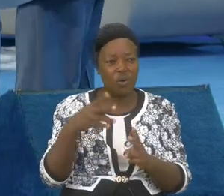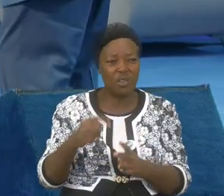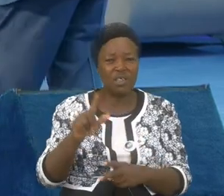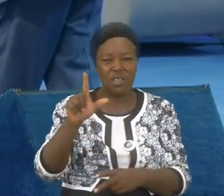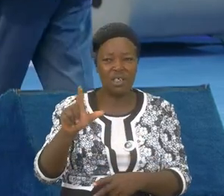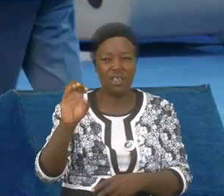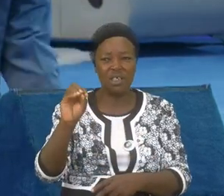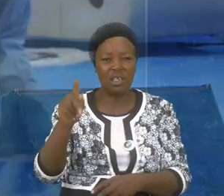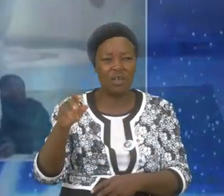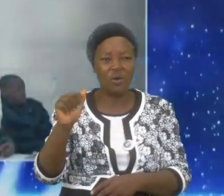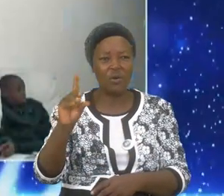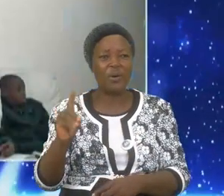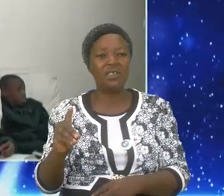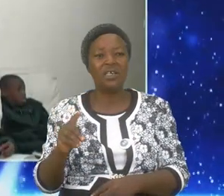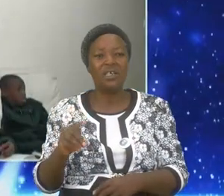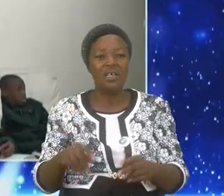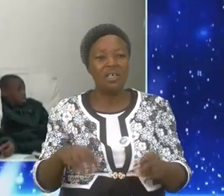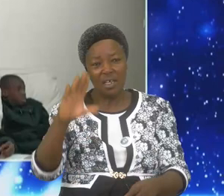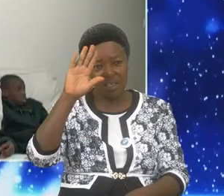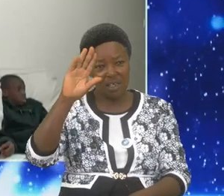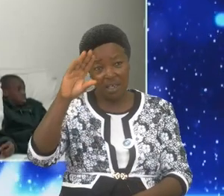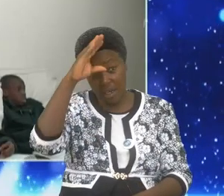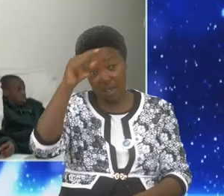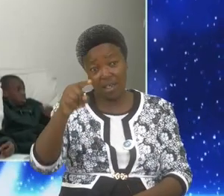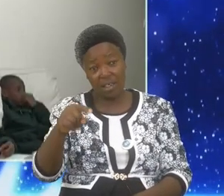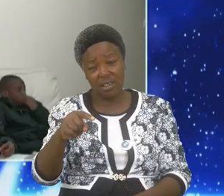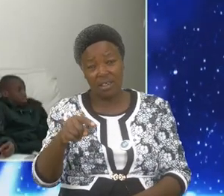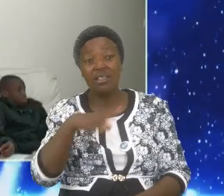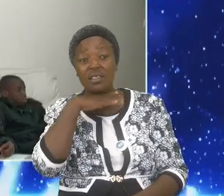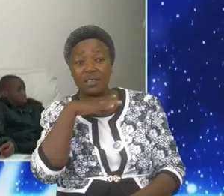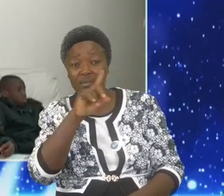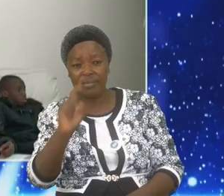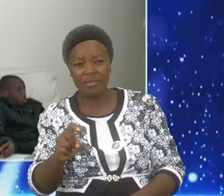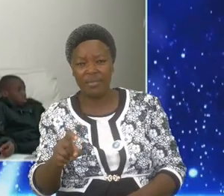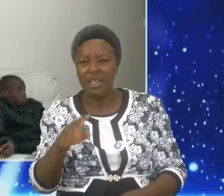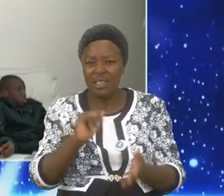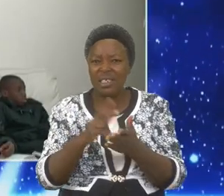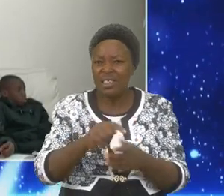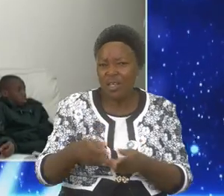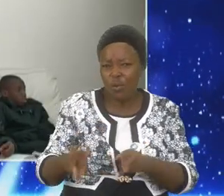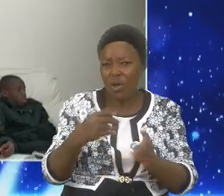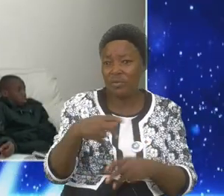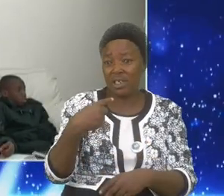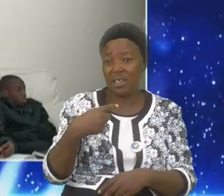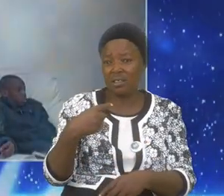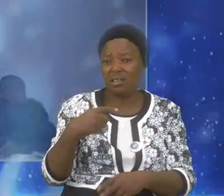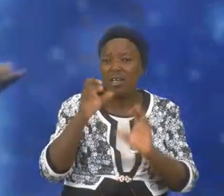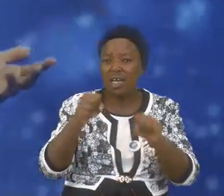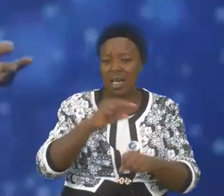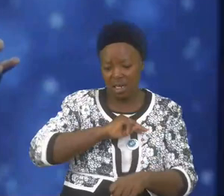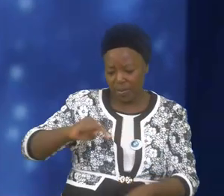can Nebuchadnezzar change his situation? Can Nebuchadnezzar get